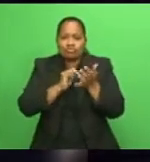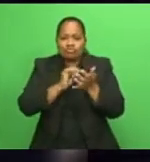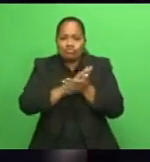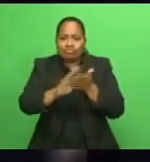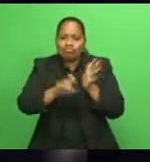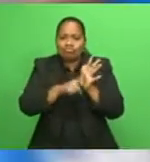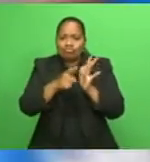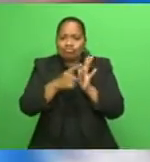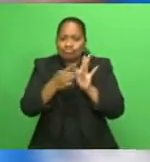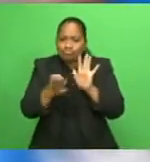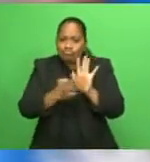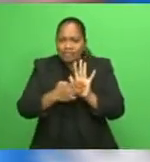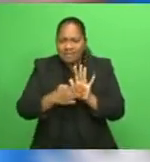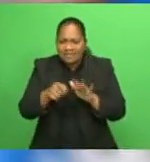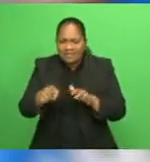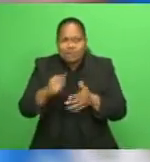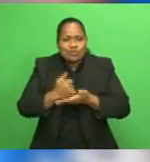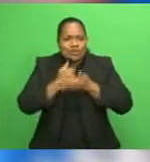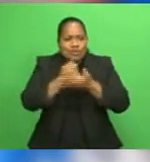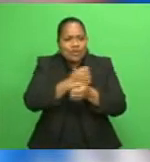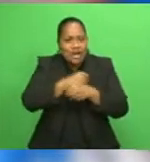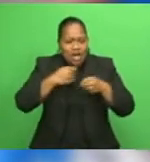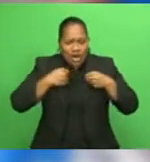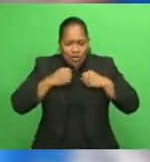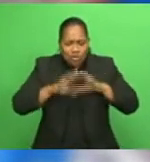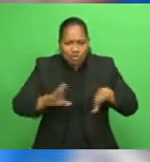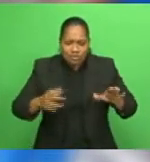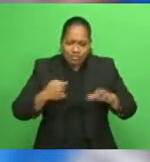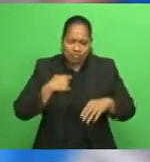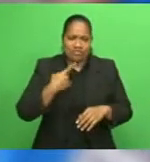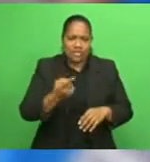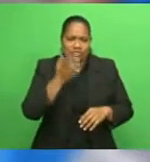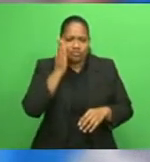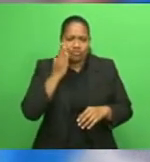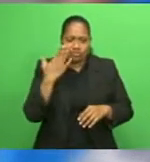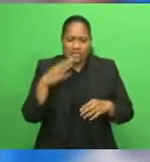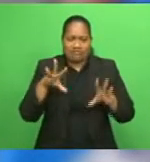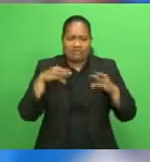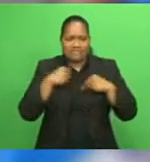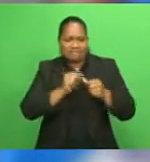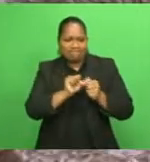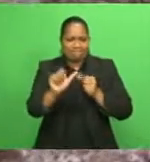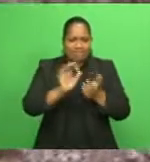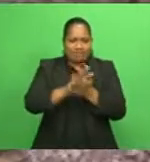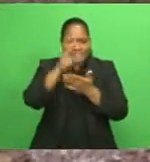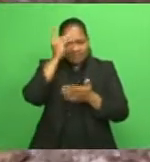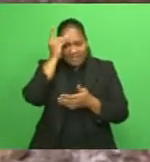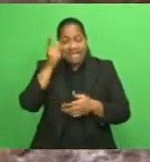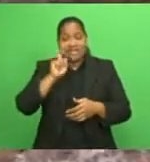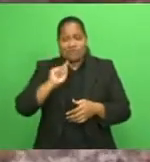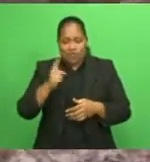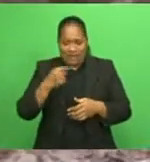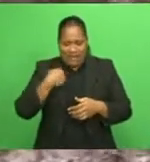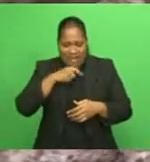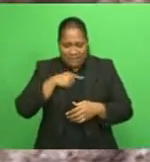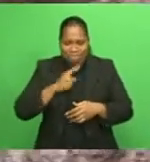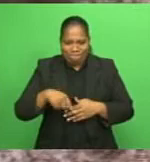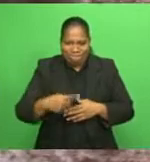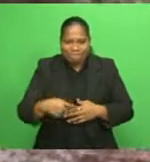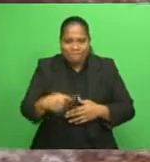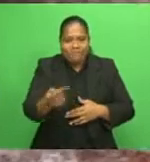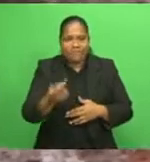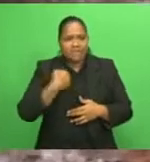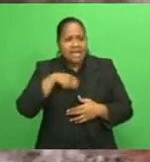to ensure our children are sent to school and get the best education, and that is what keeps us going. We used to run the